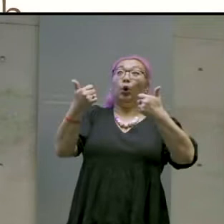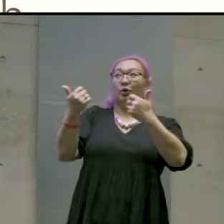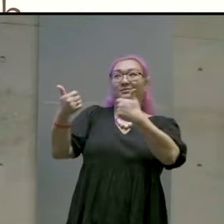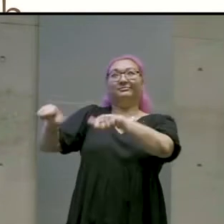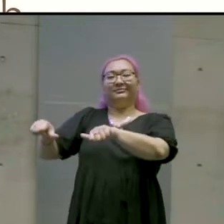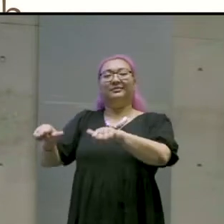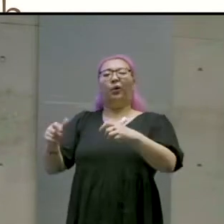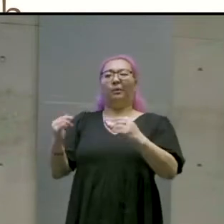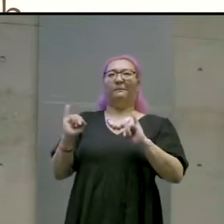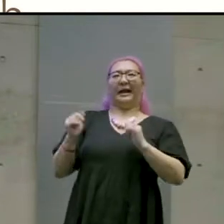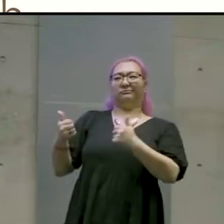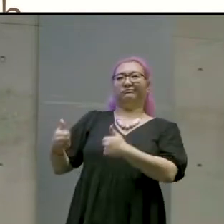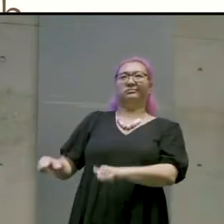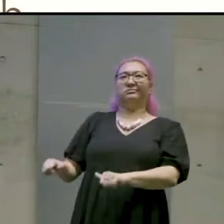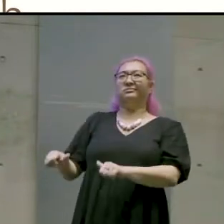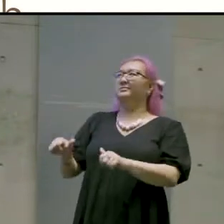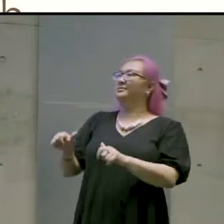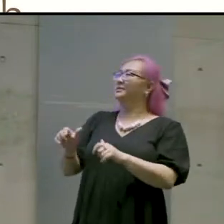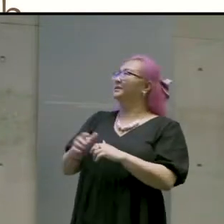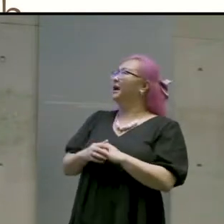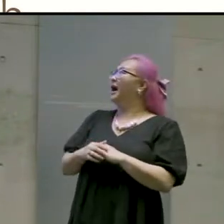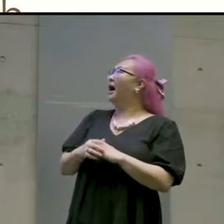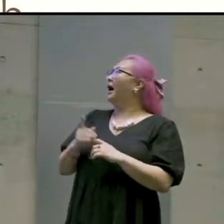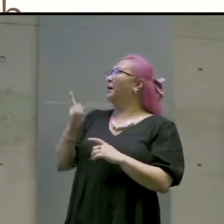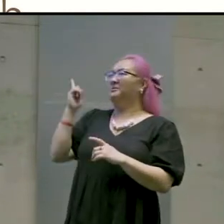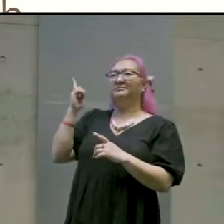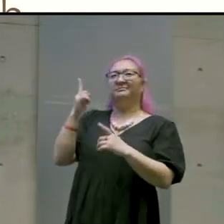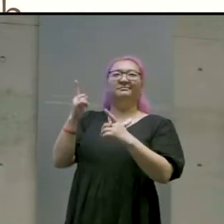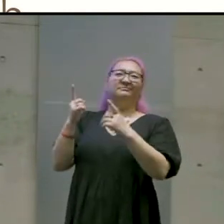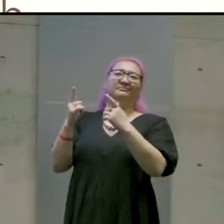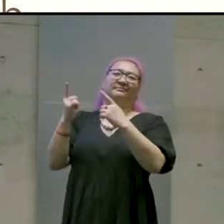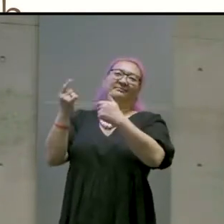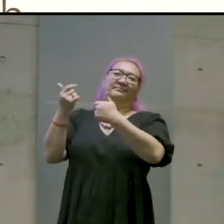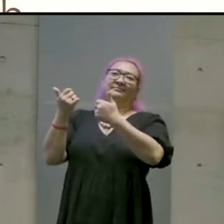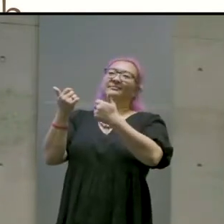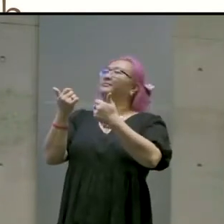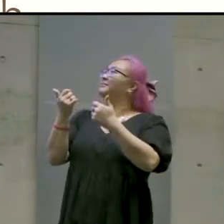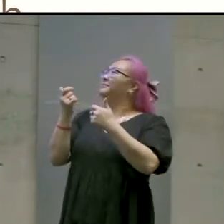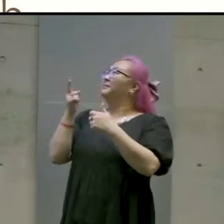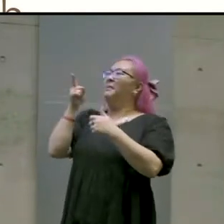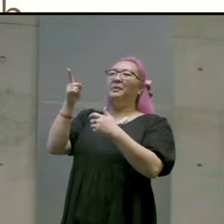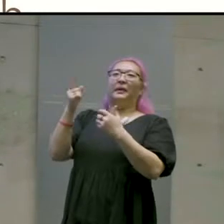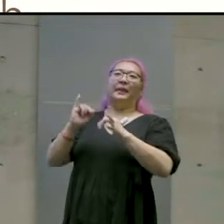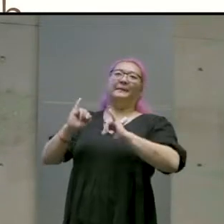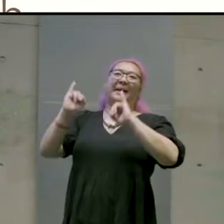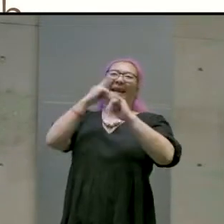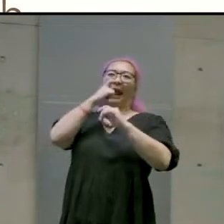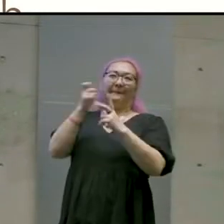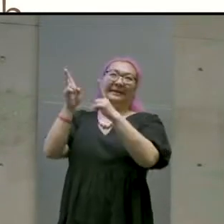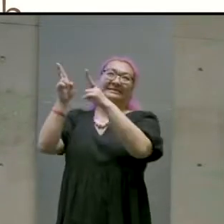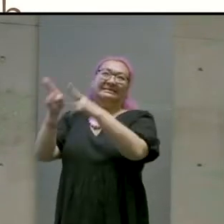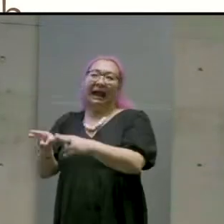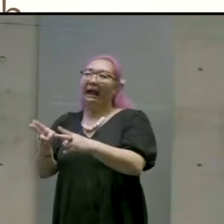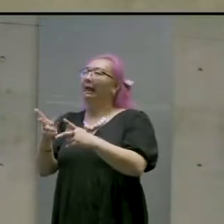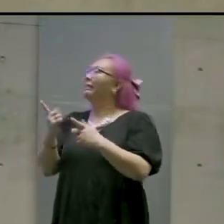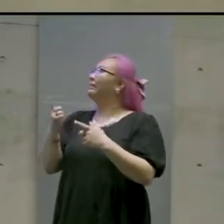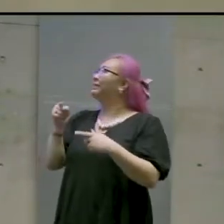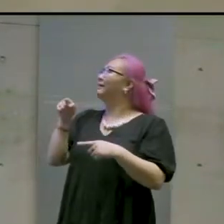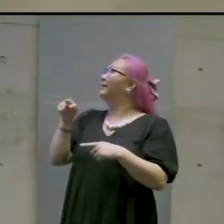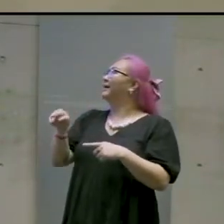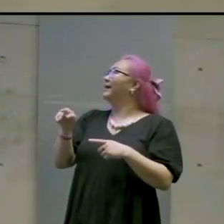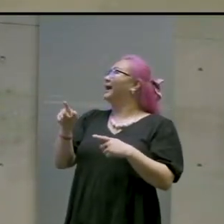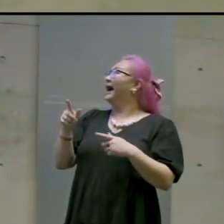let's say, an otome game where there's the death end, the career success end, and there's marriage, because you always want to get married, or at